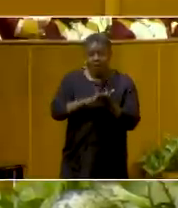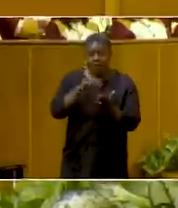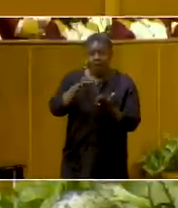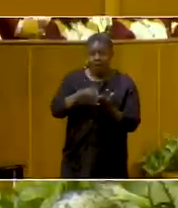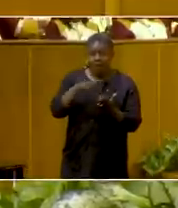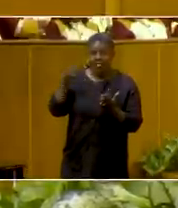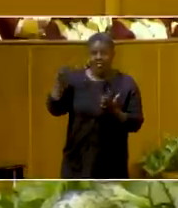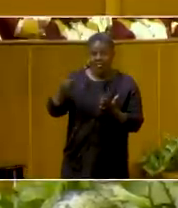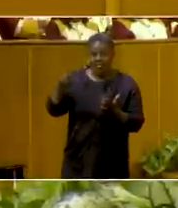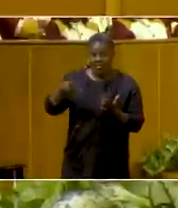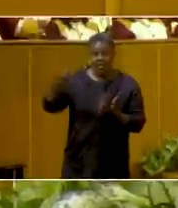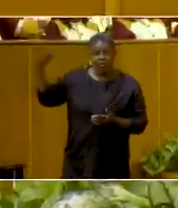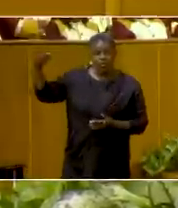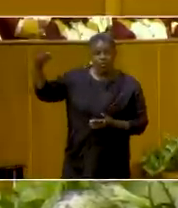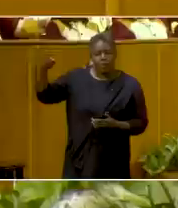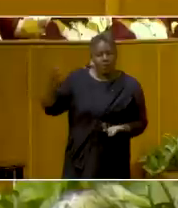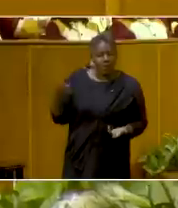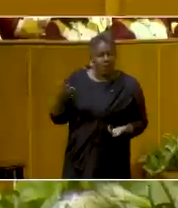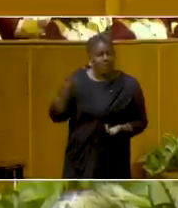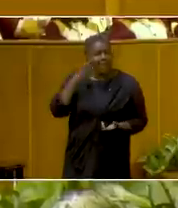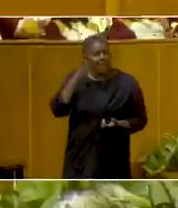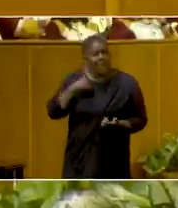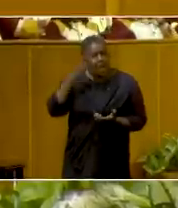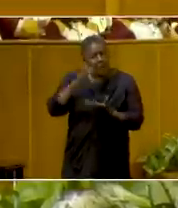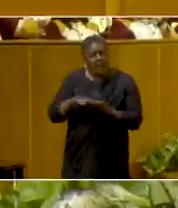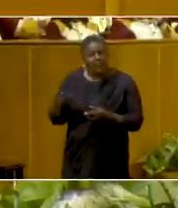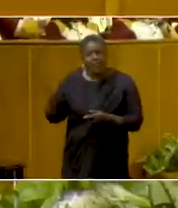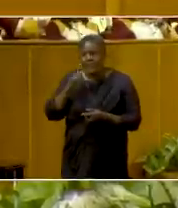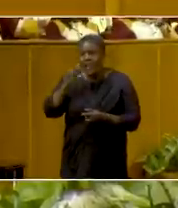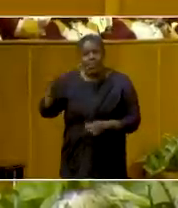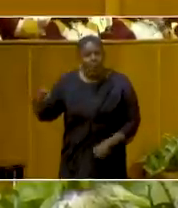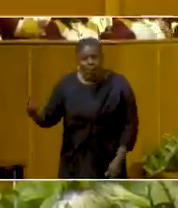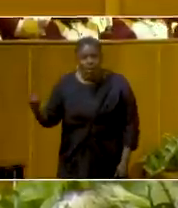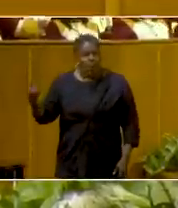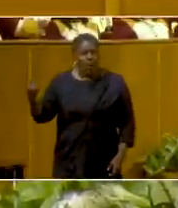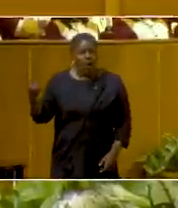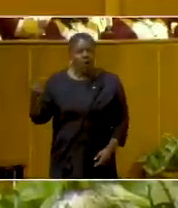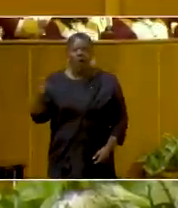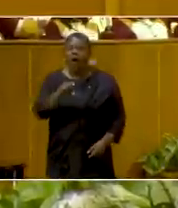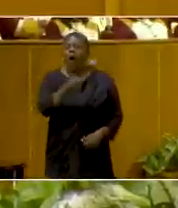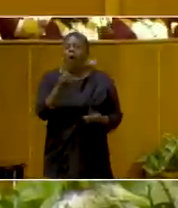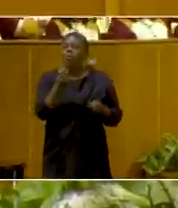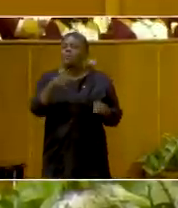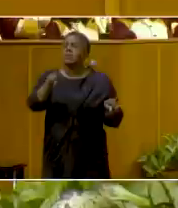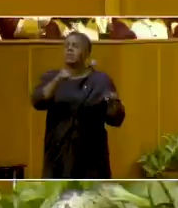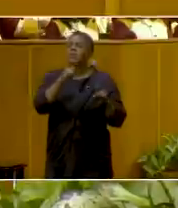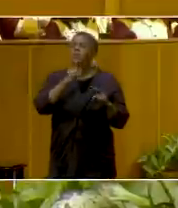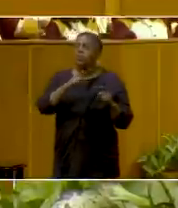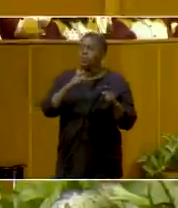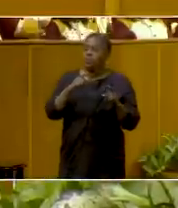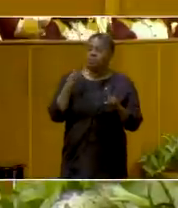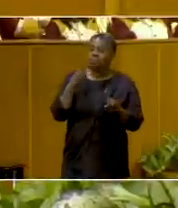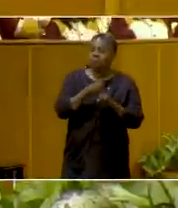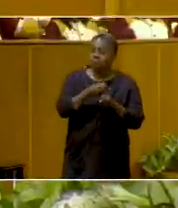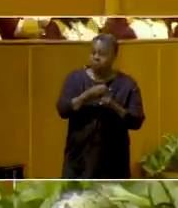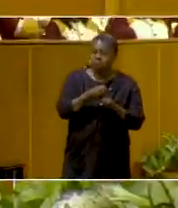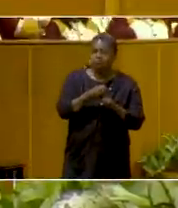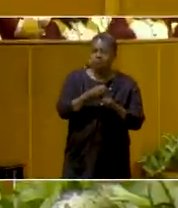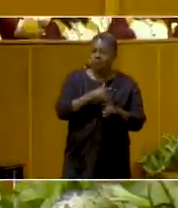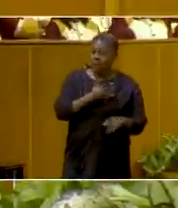sermon. Because I believe she is not the only one that has reached a place where, if the truth be